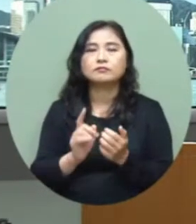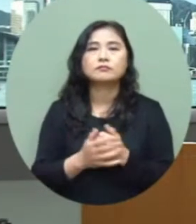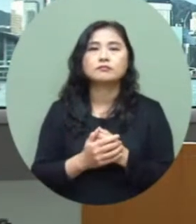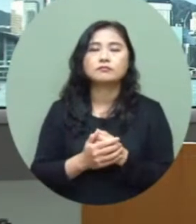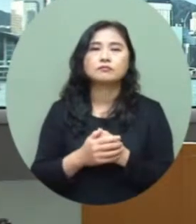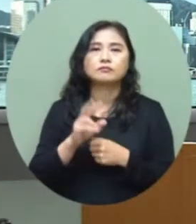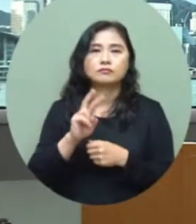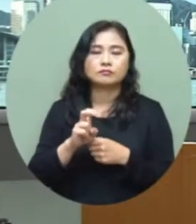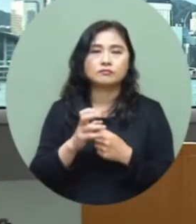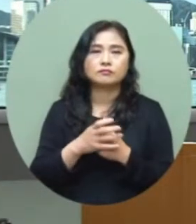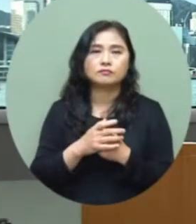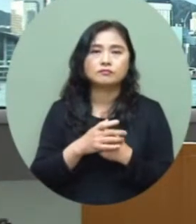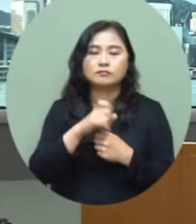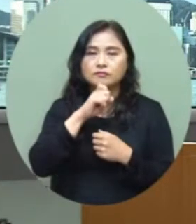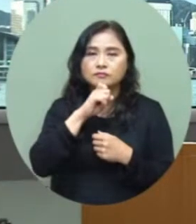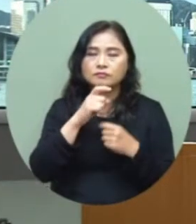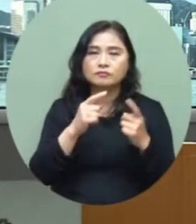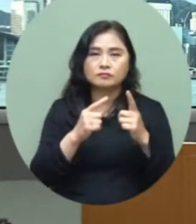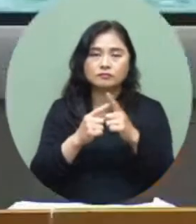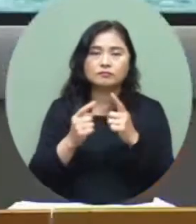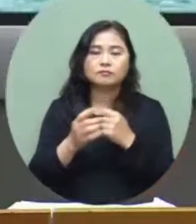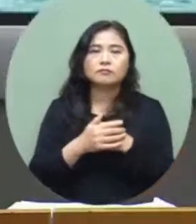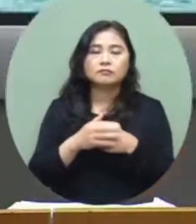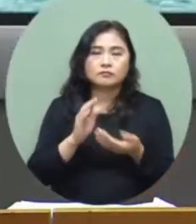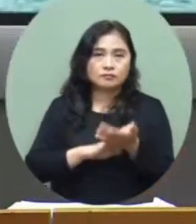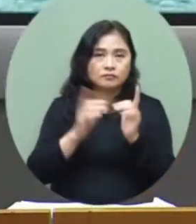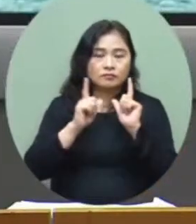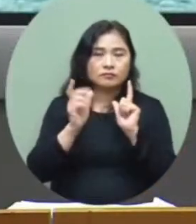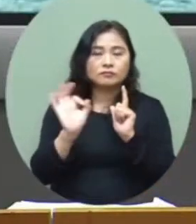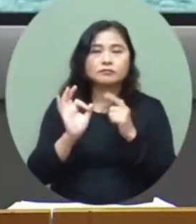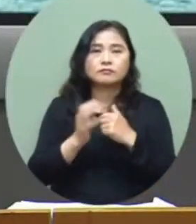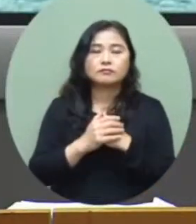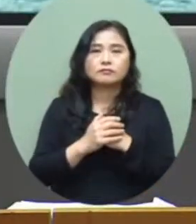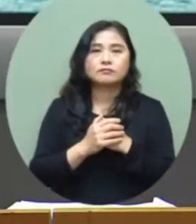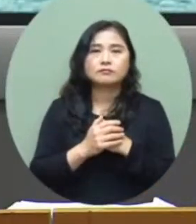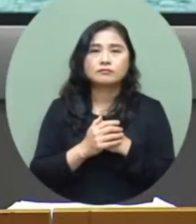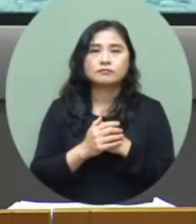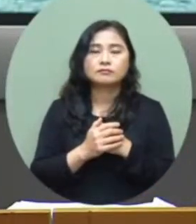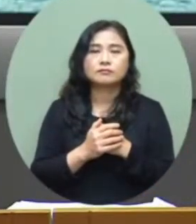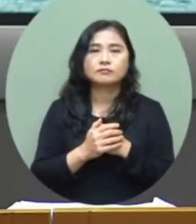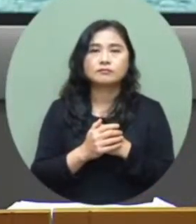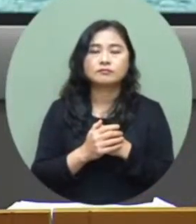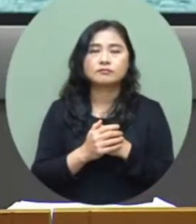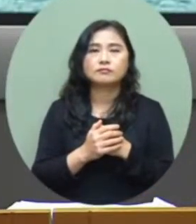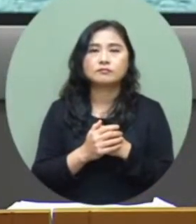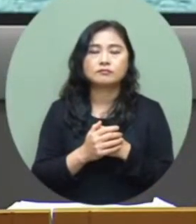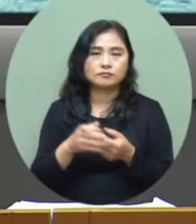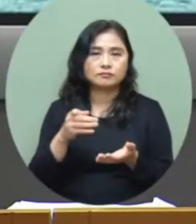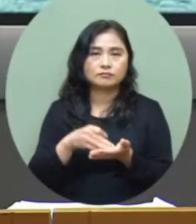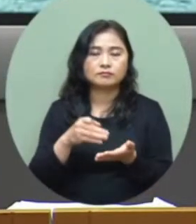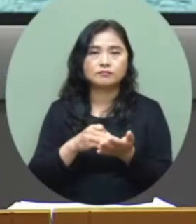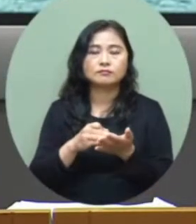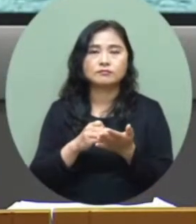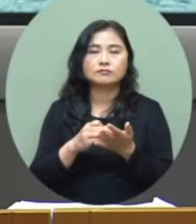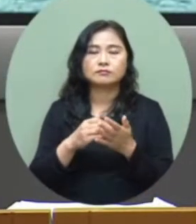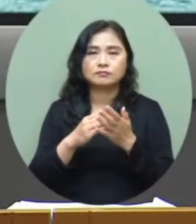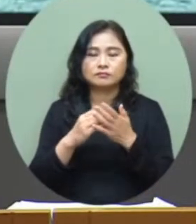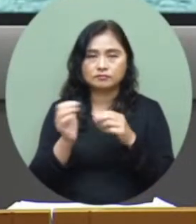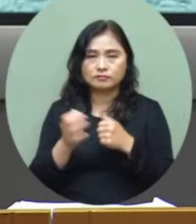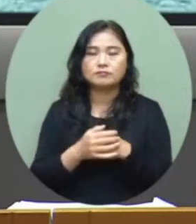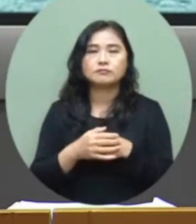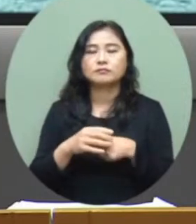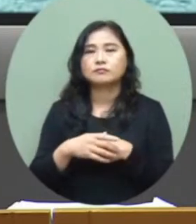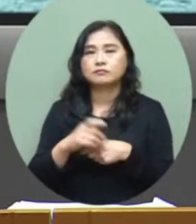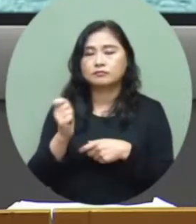10th of April, mostly we found out that a group of people were asymptomatic, and yet they